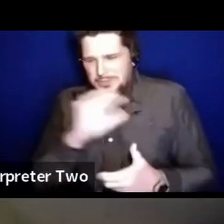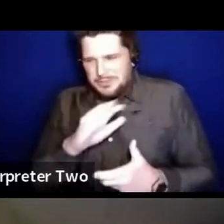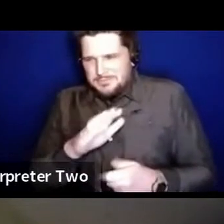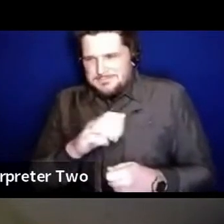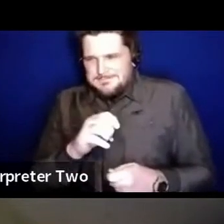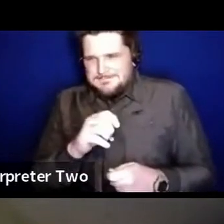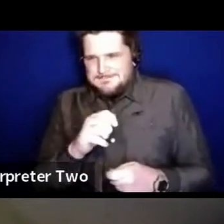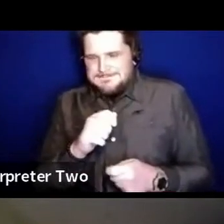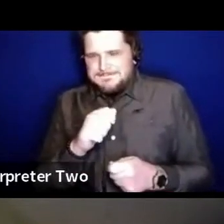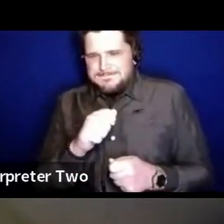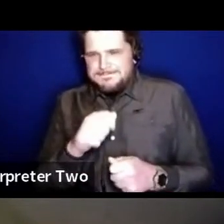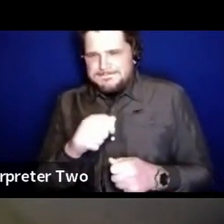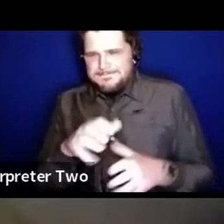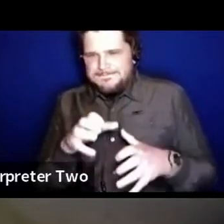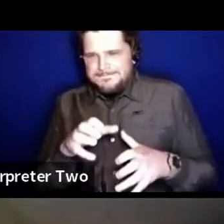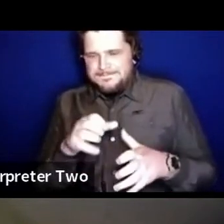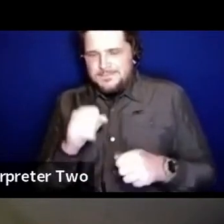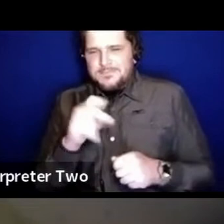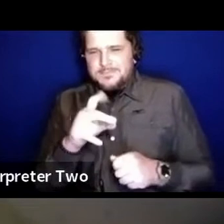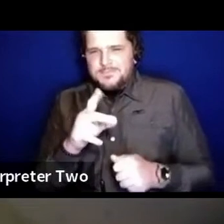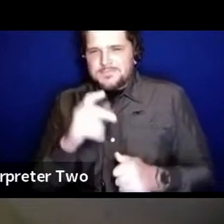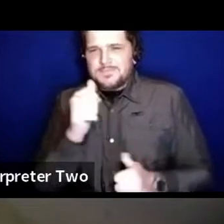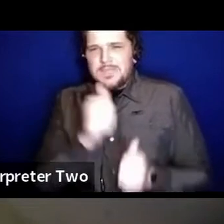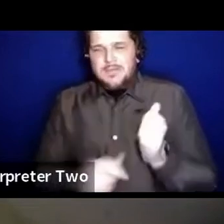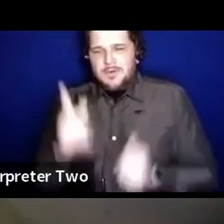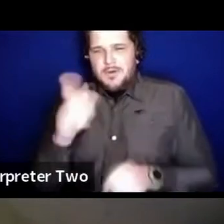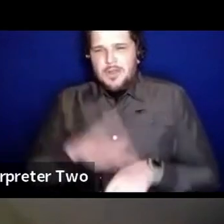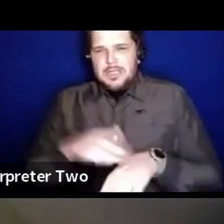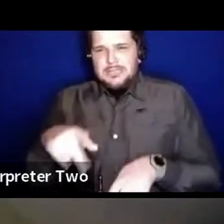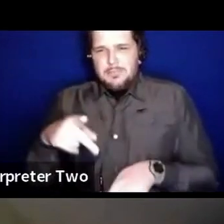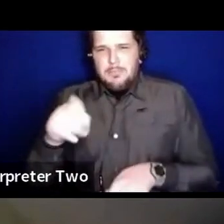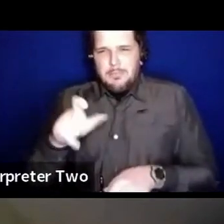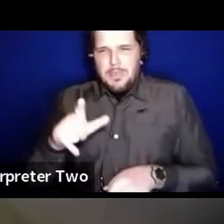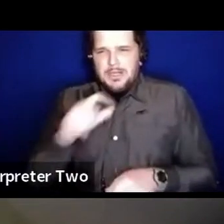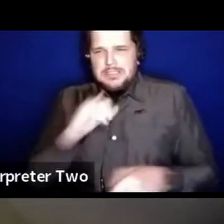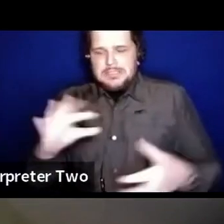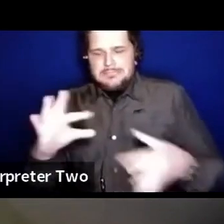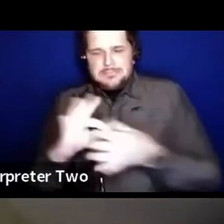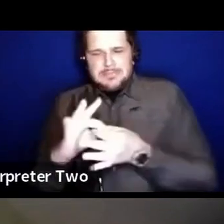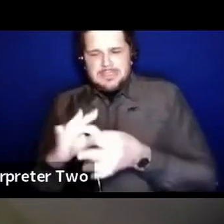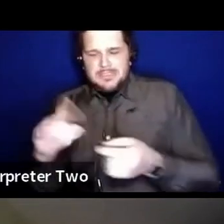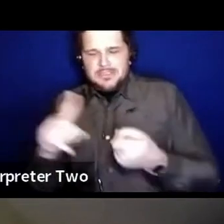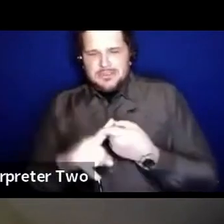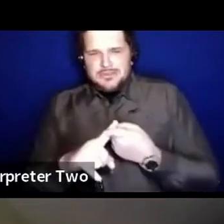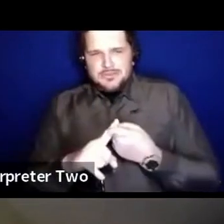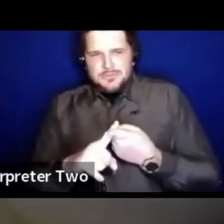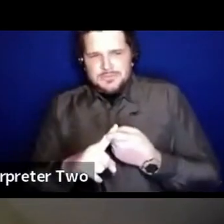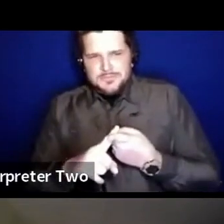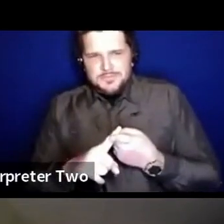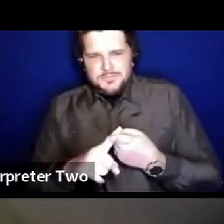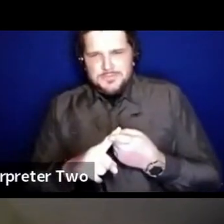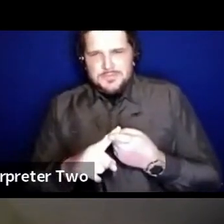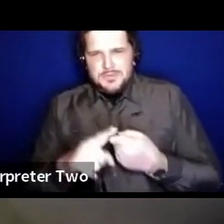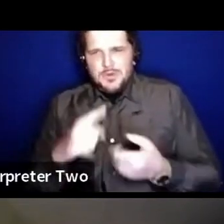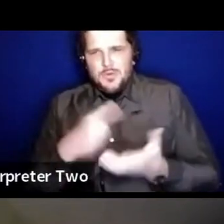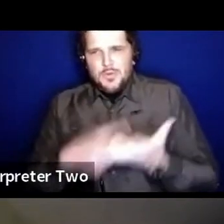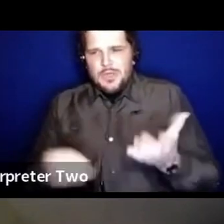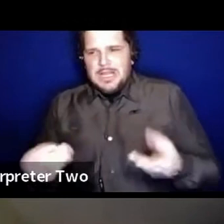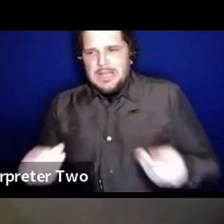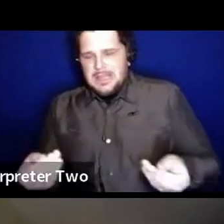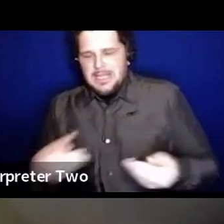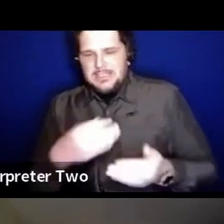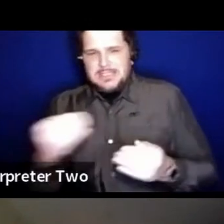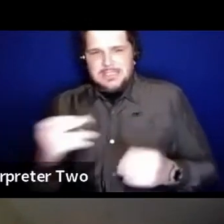work of everyone on this panel very much is connected to how things like land and